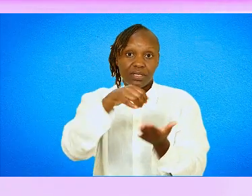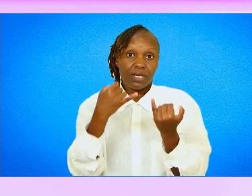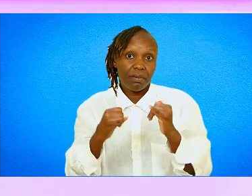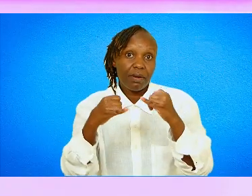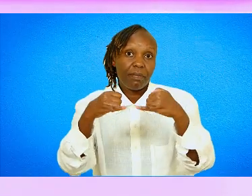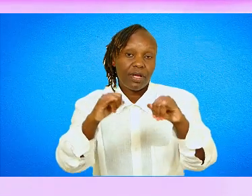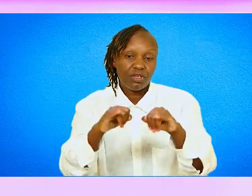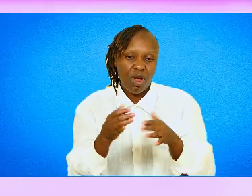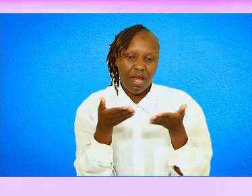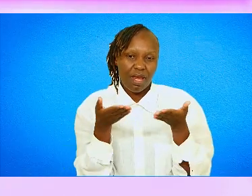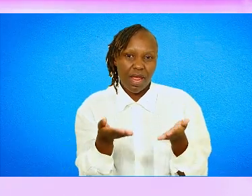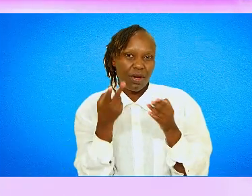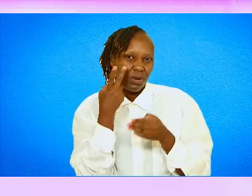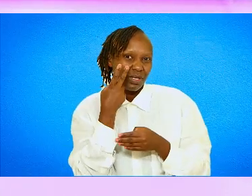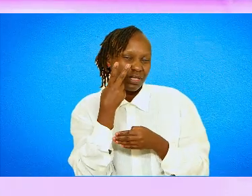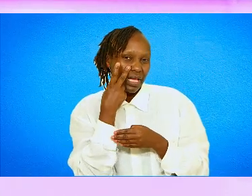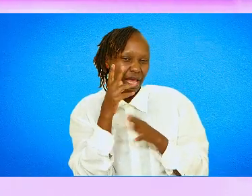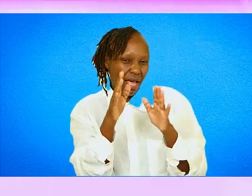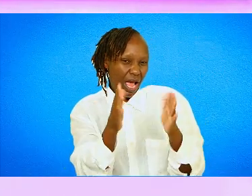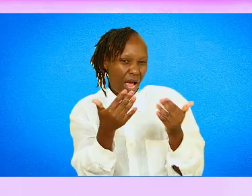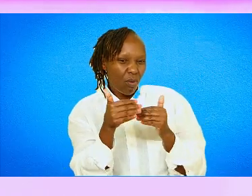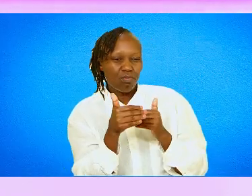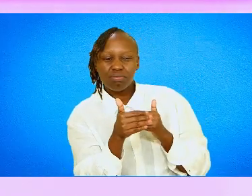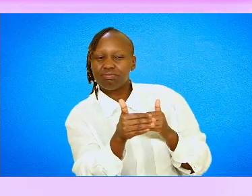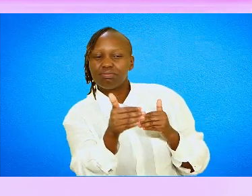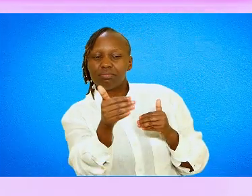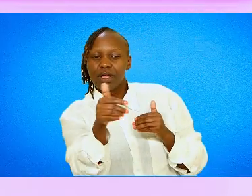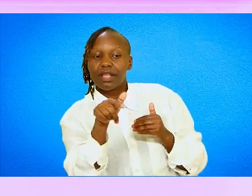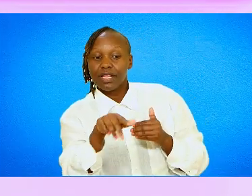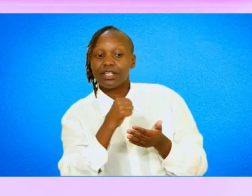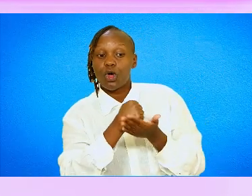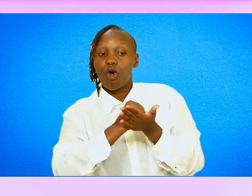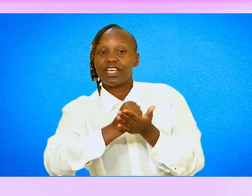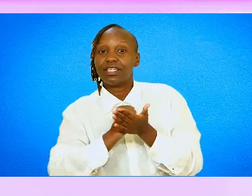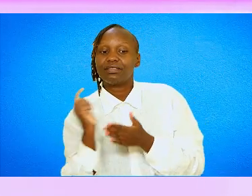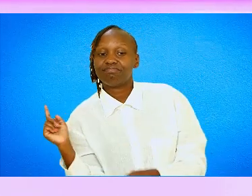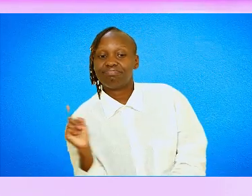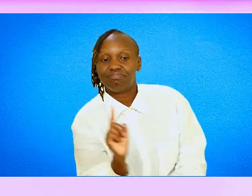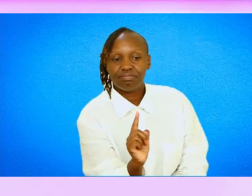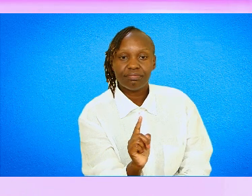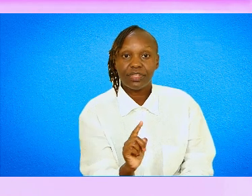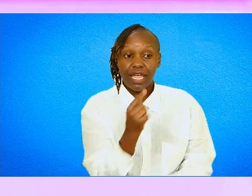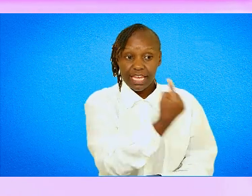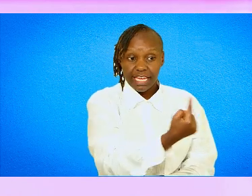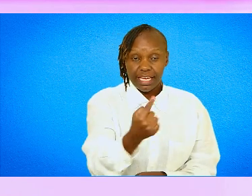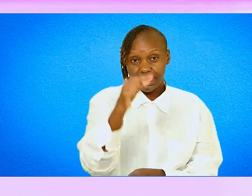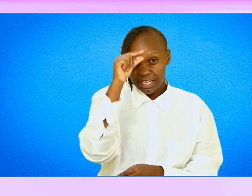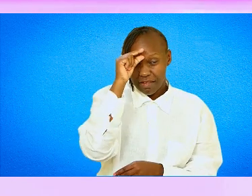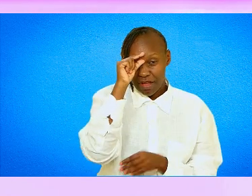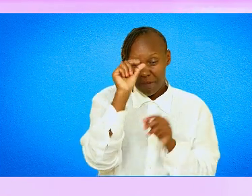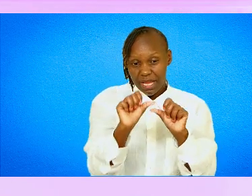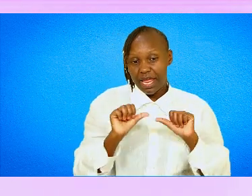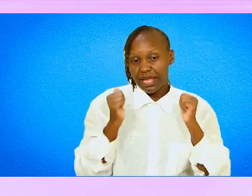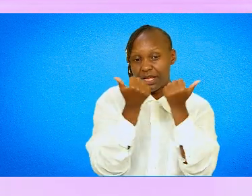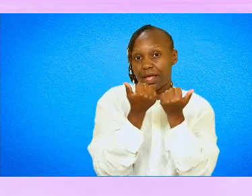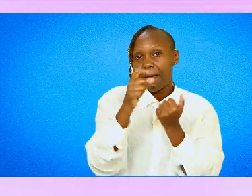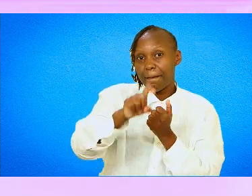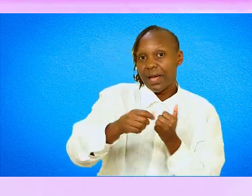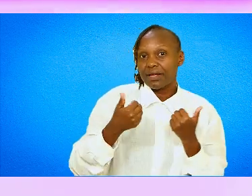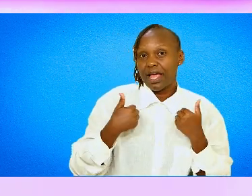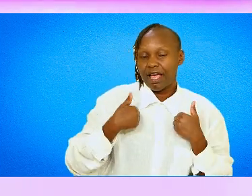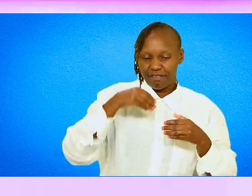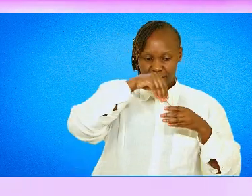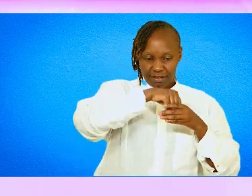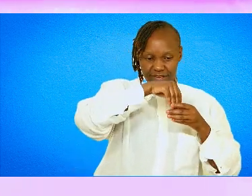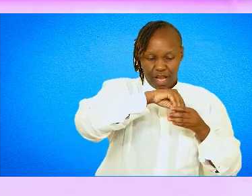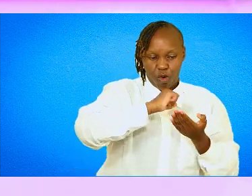implementation, it's time to look at how things went. This is where auditing comes in. Every government agency must have an